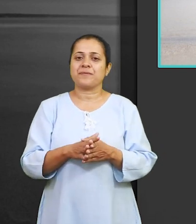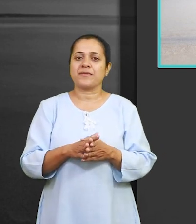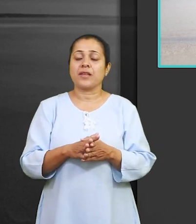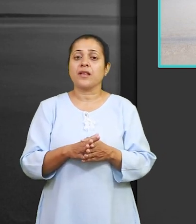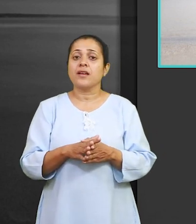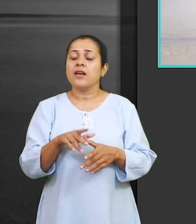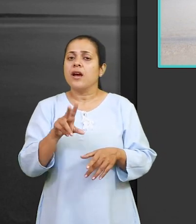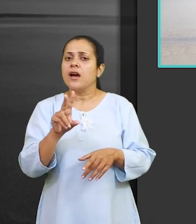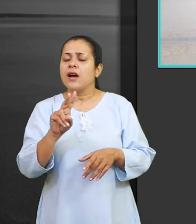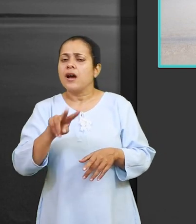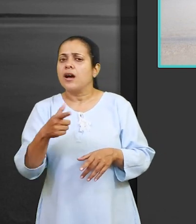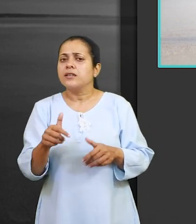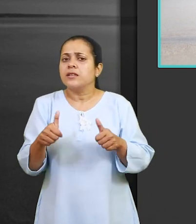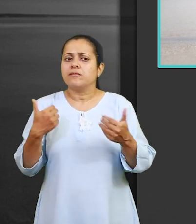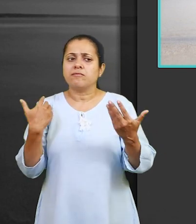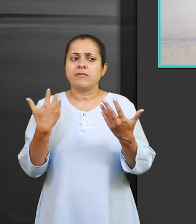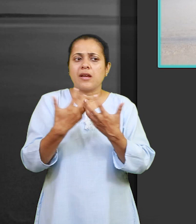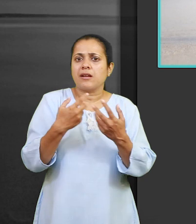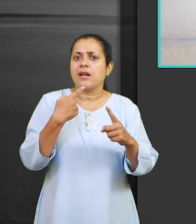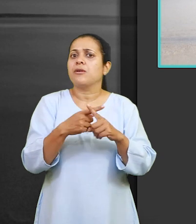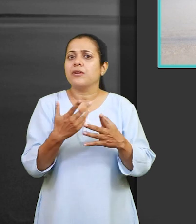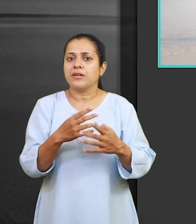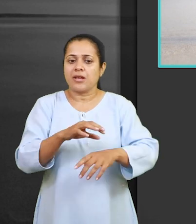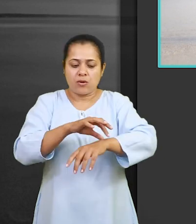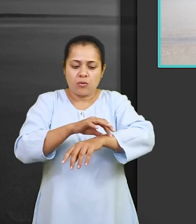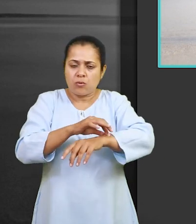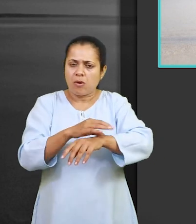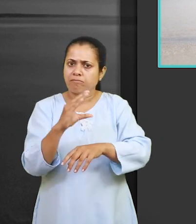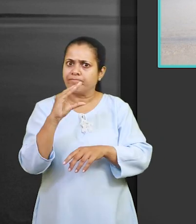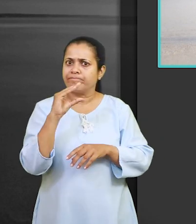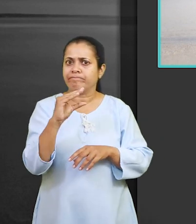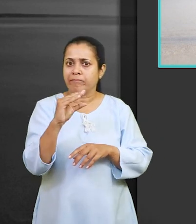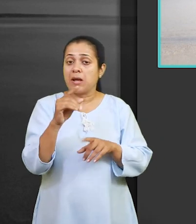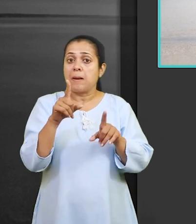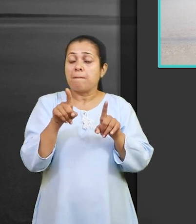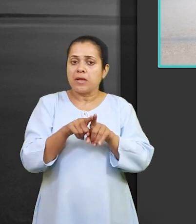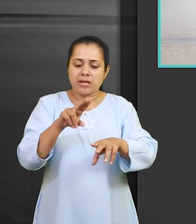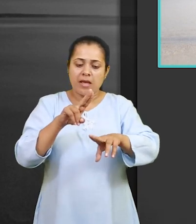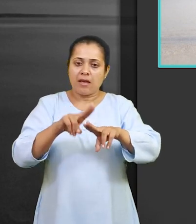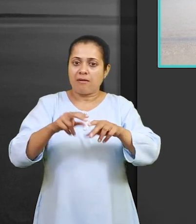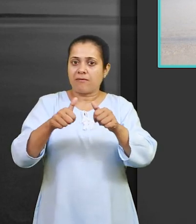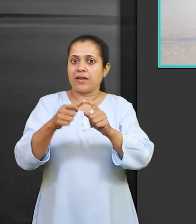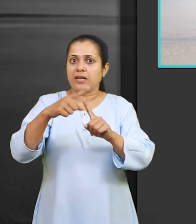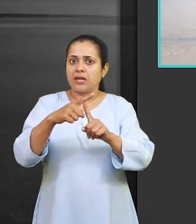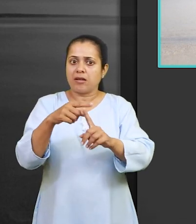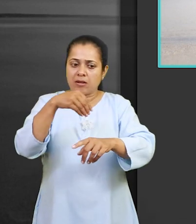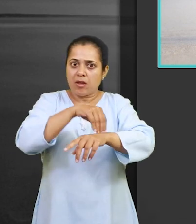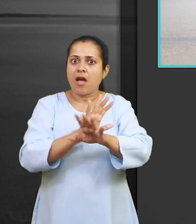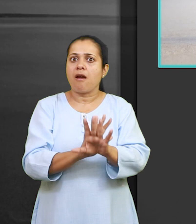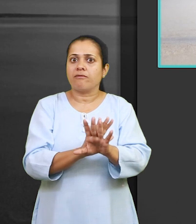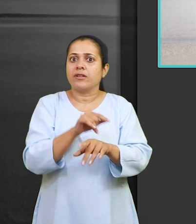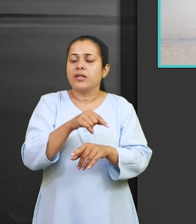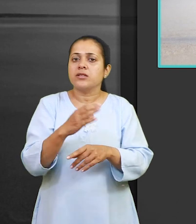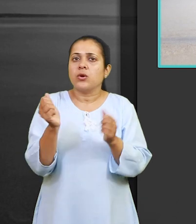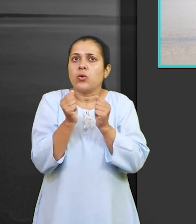adaptation that they have is they have thick layer of skin and a lot of fat to protect them from